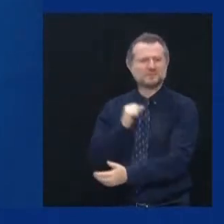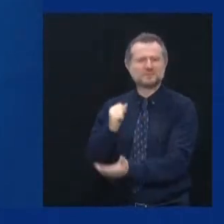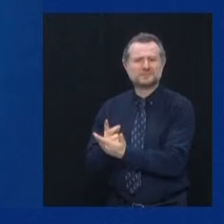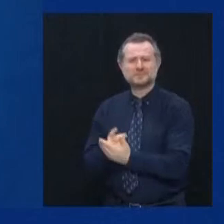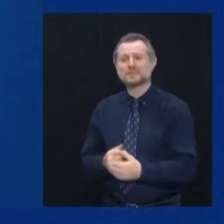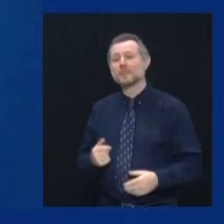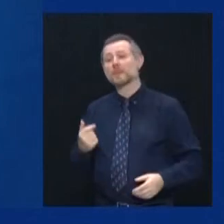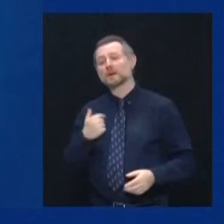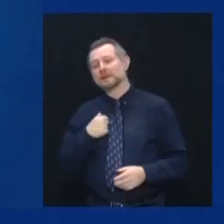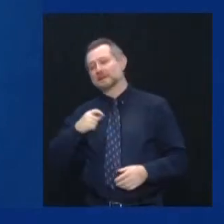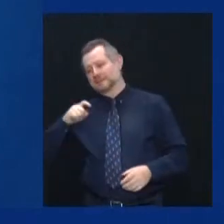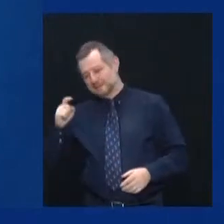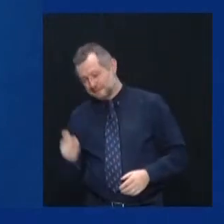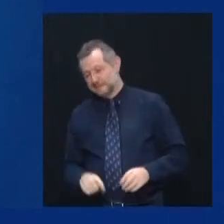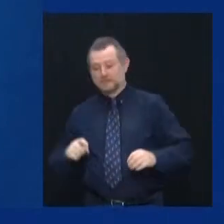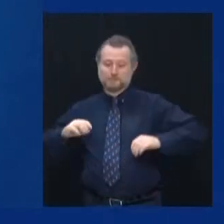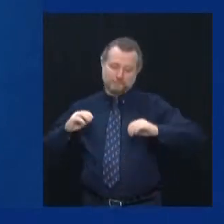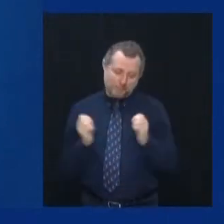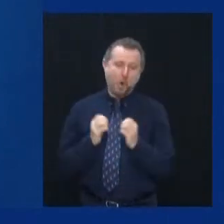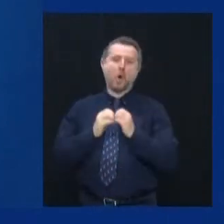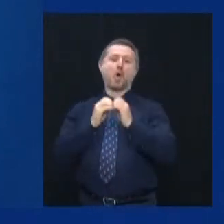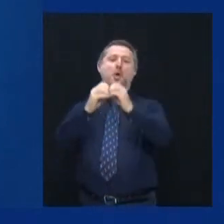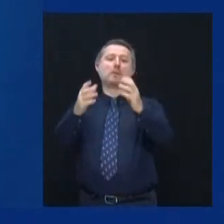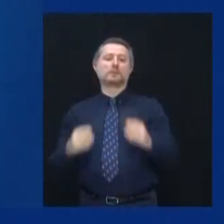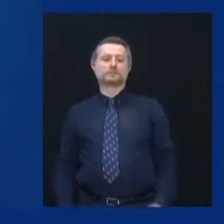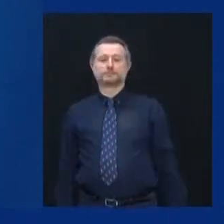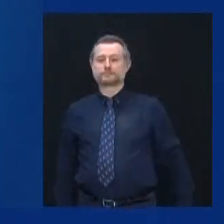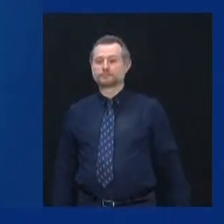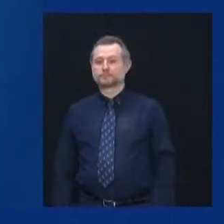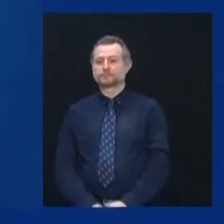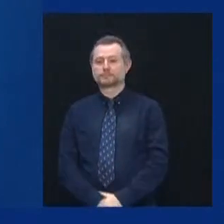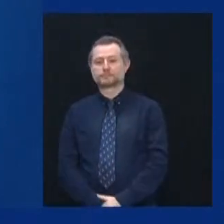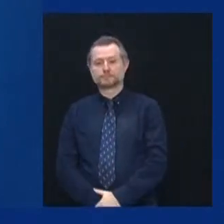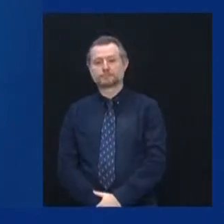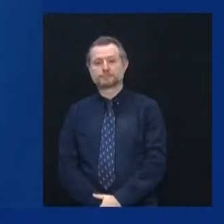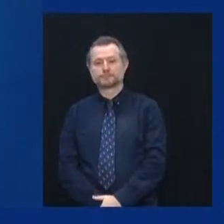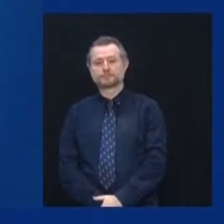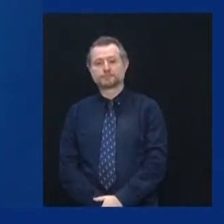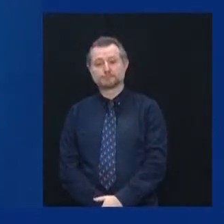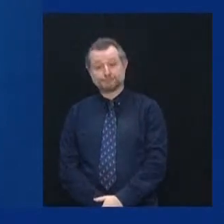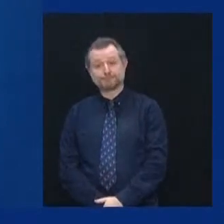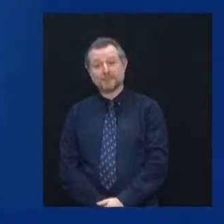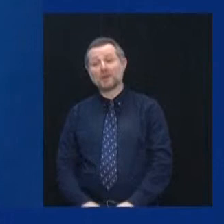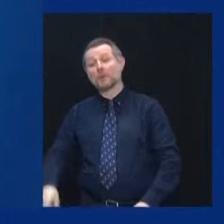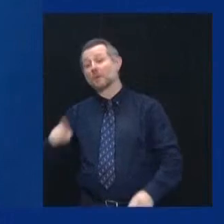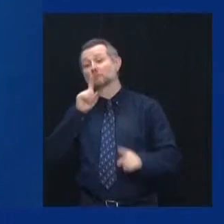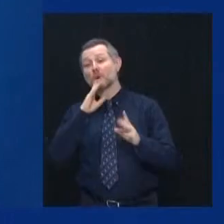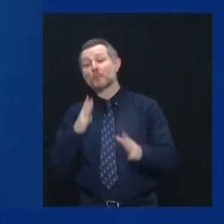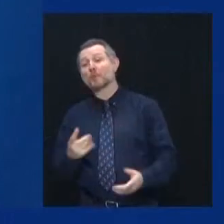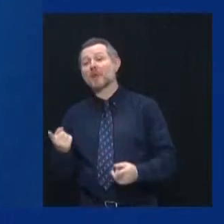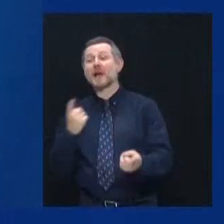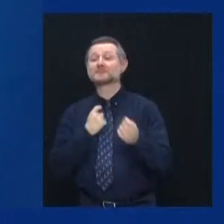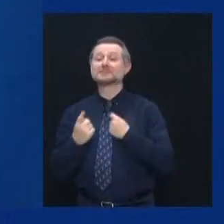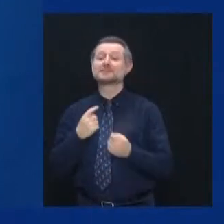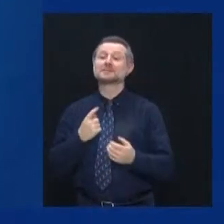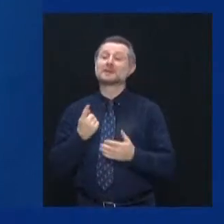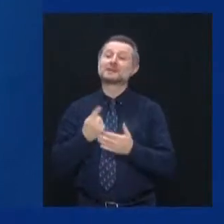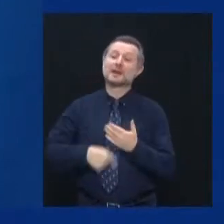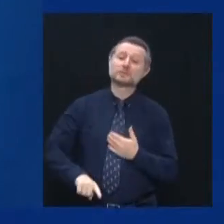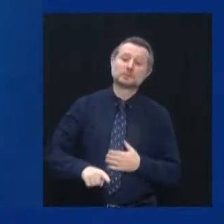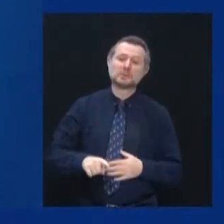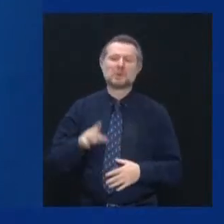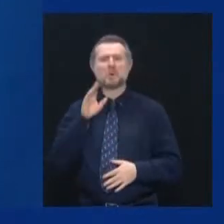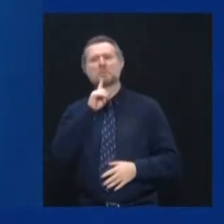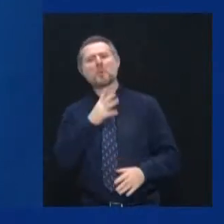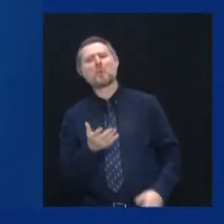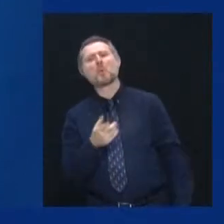need more. So before a reporter asks me next week, Well, I was